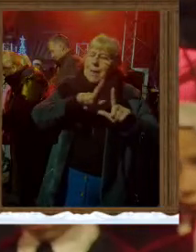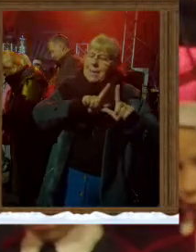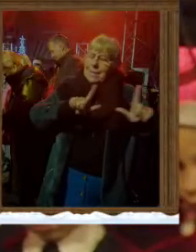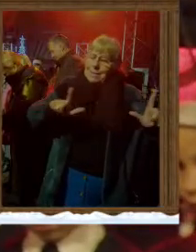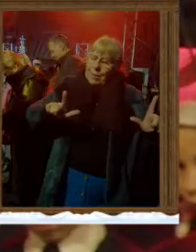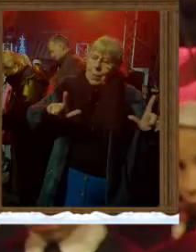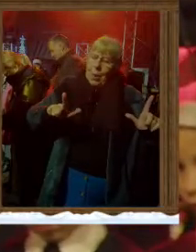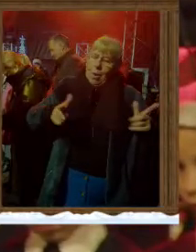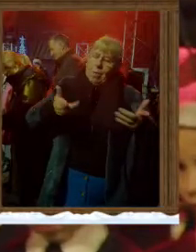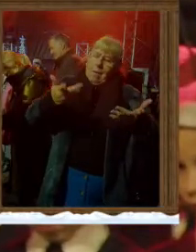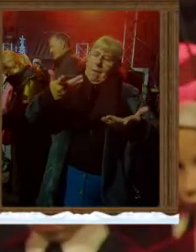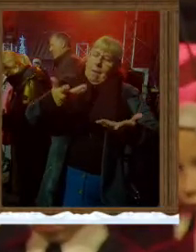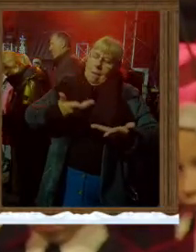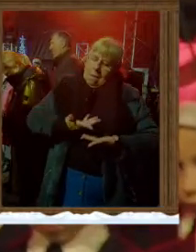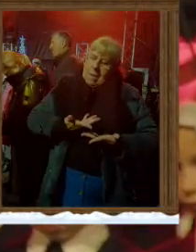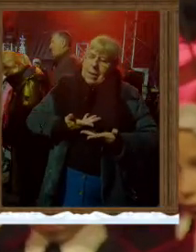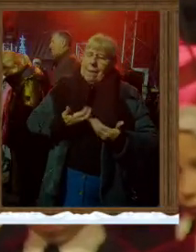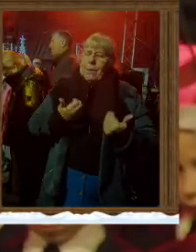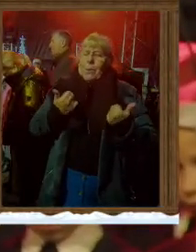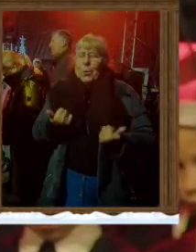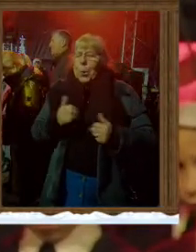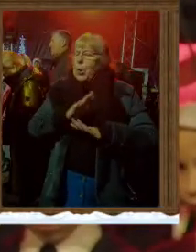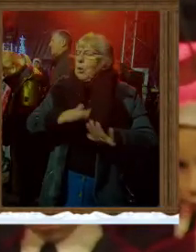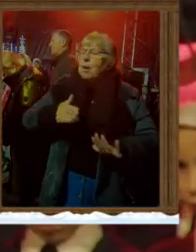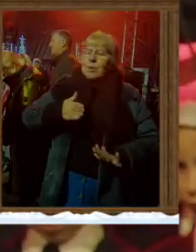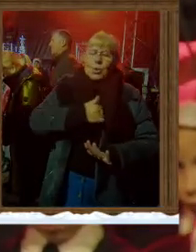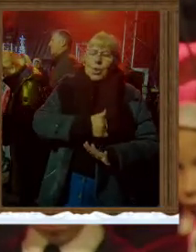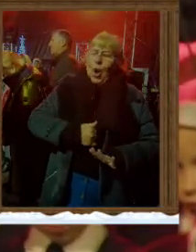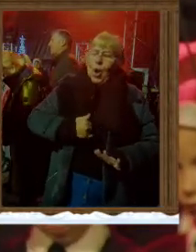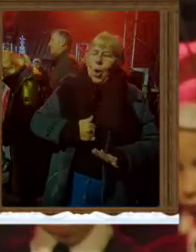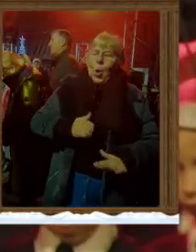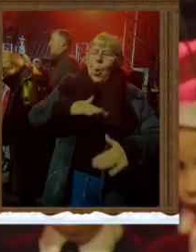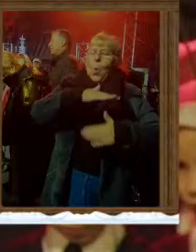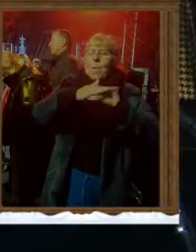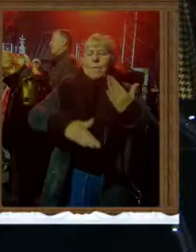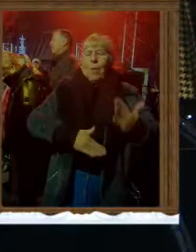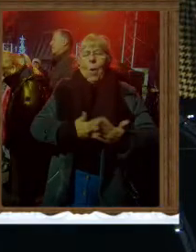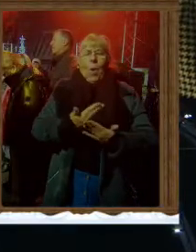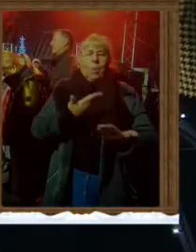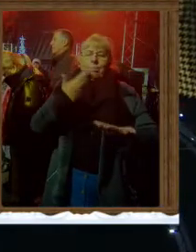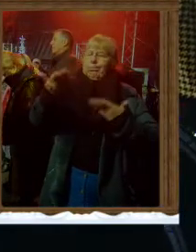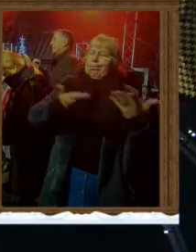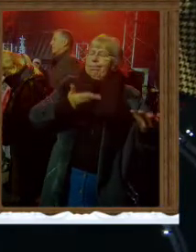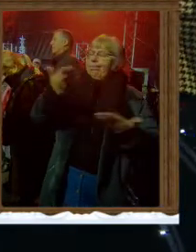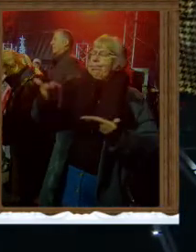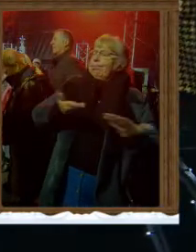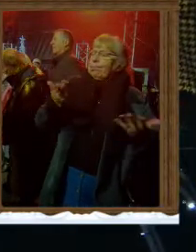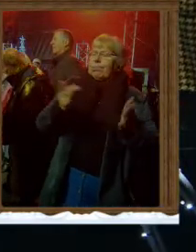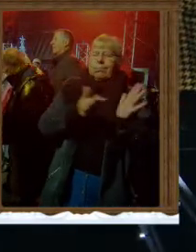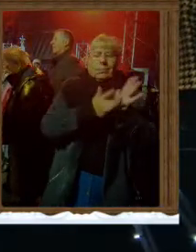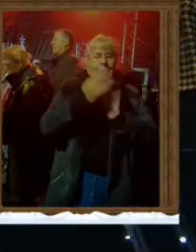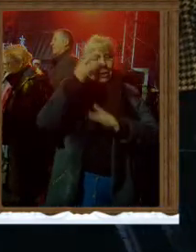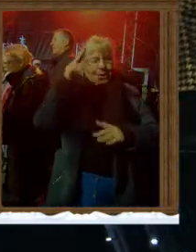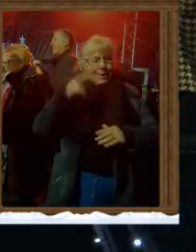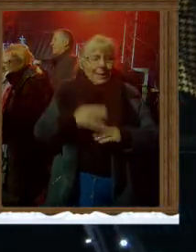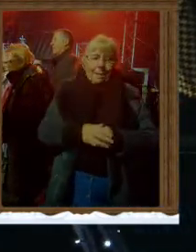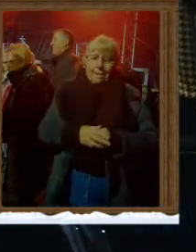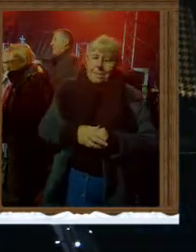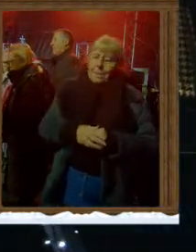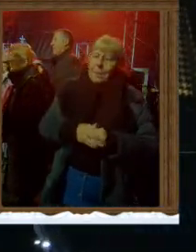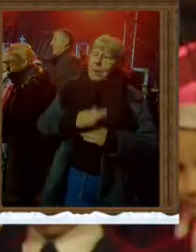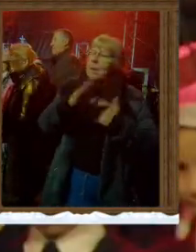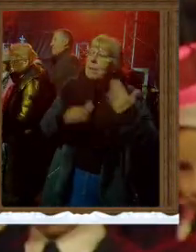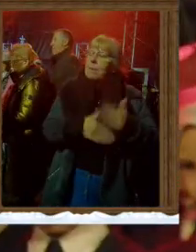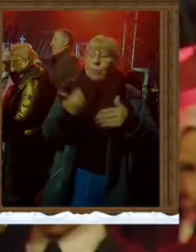rich and addeth no sorrow. Let it be the portion of every life. In the name of Jesus. Thank you for those who have taken